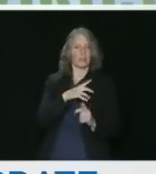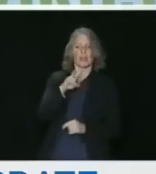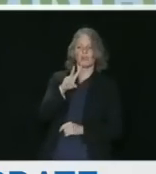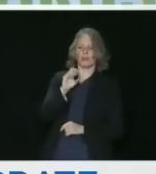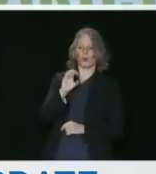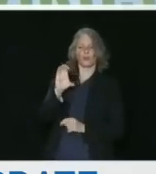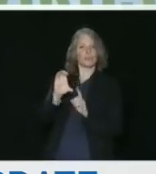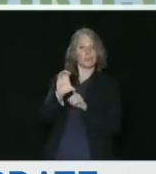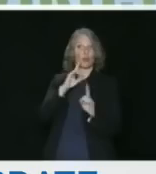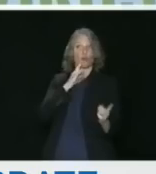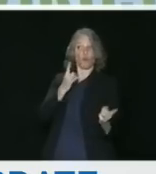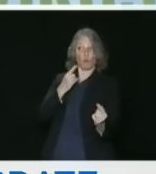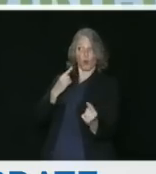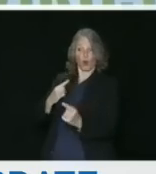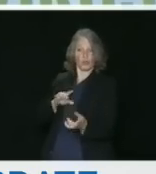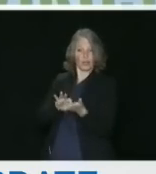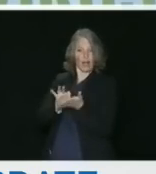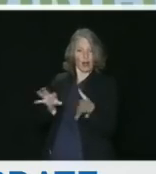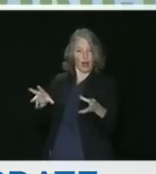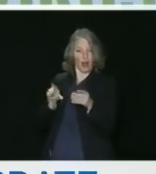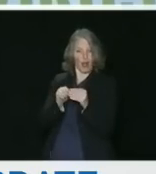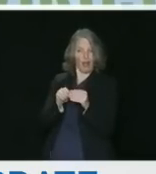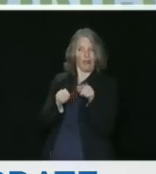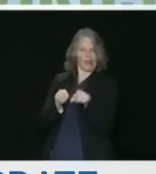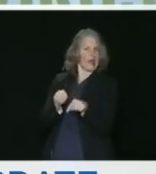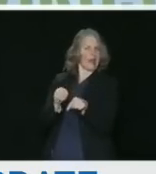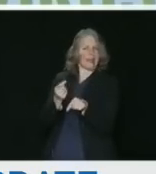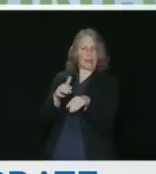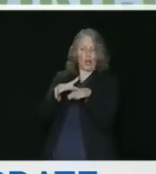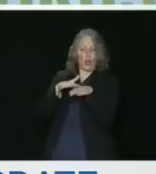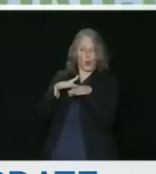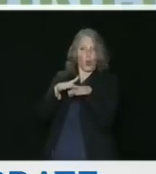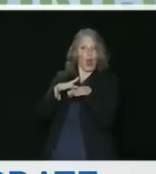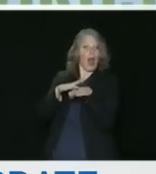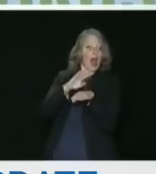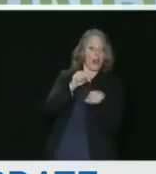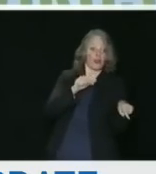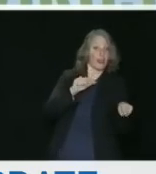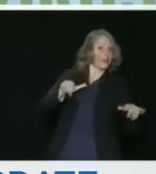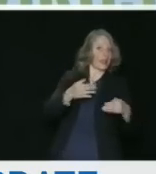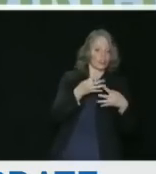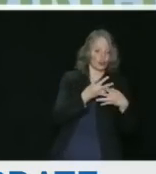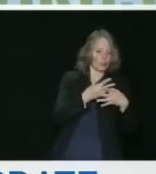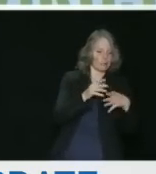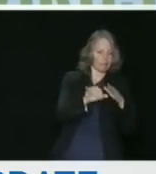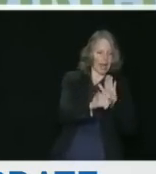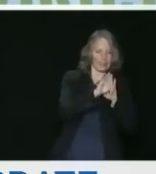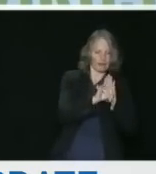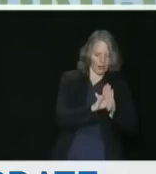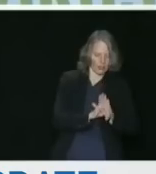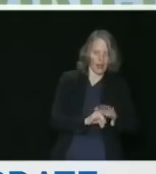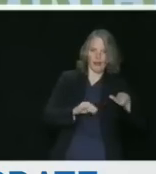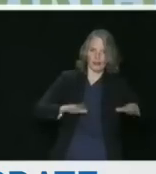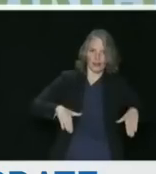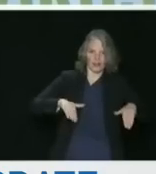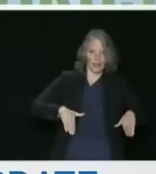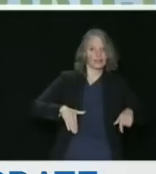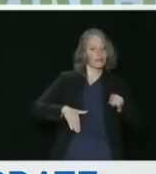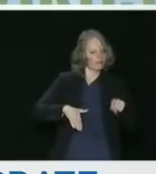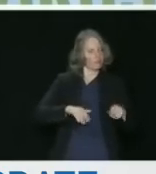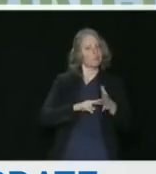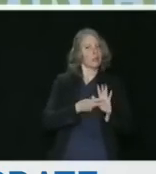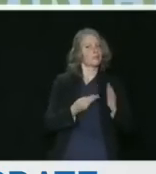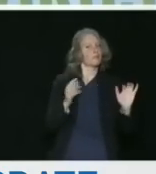tip of the iceberg, as there are many more COVID-19 cases that have screened positive for mutations indicative of VOCs.